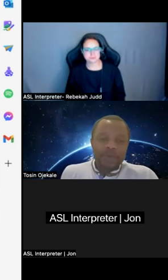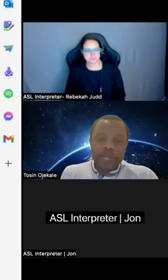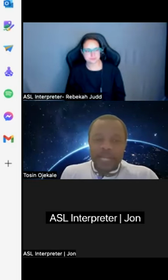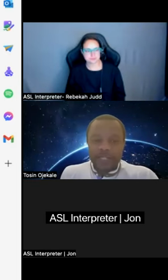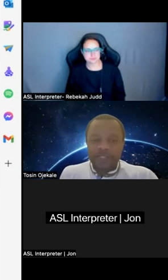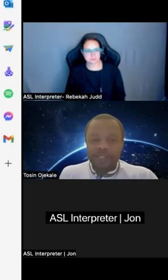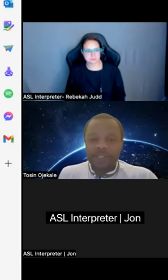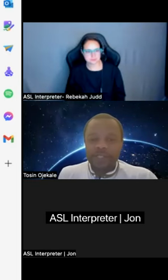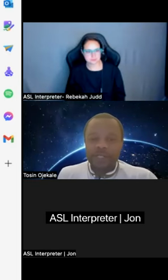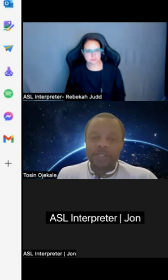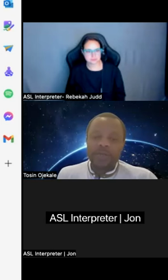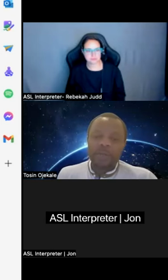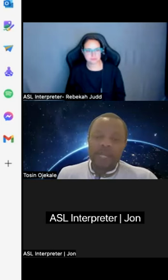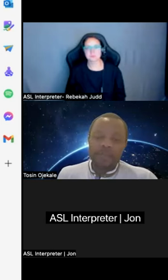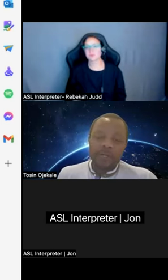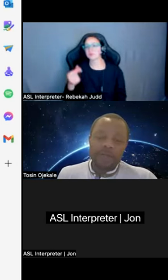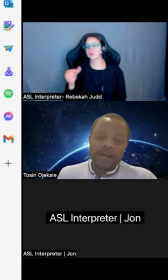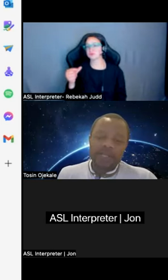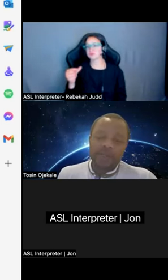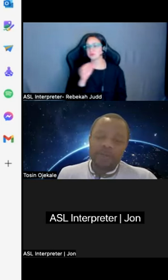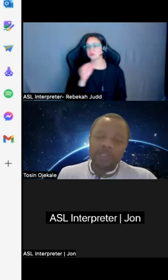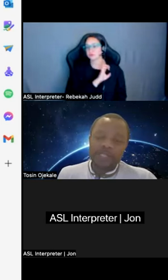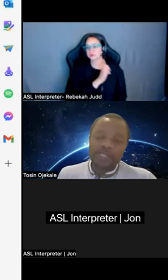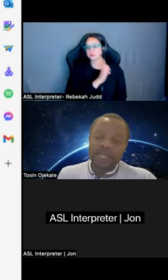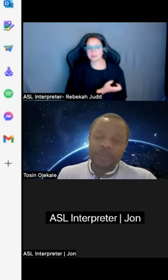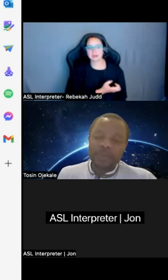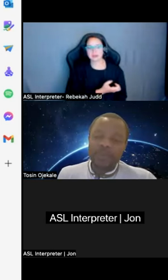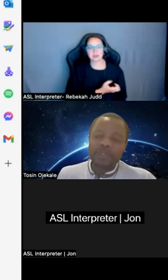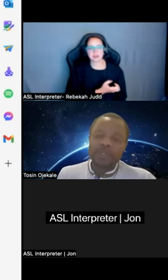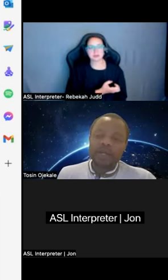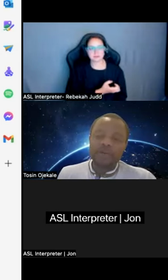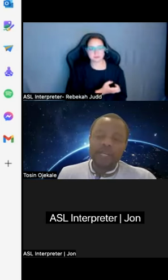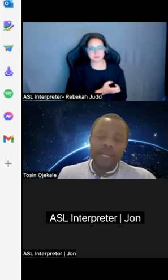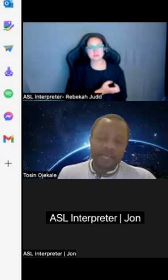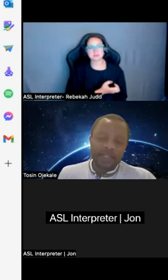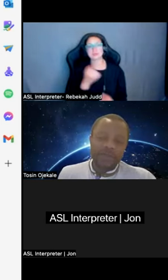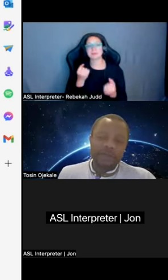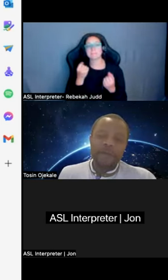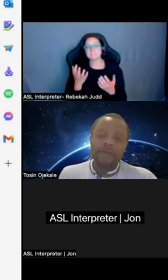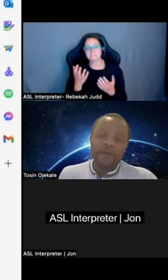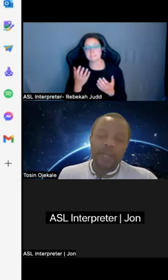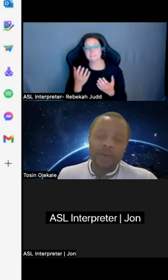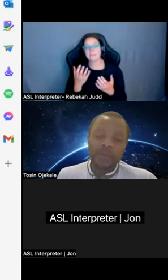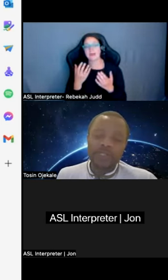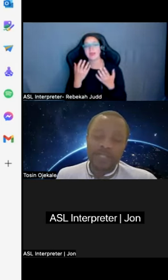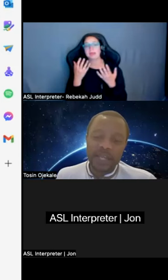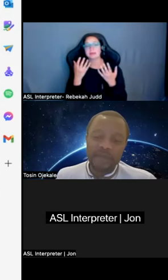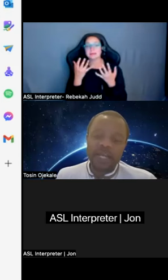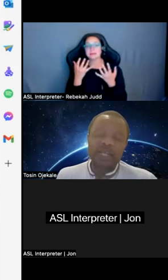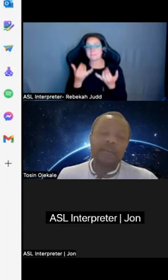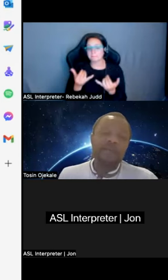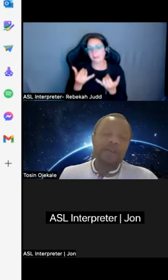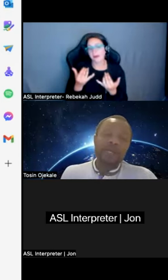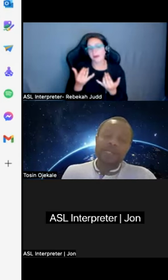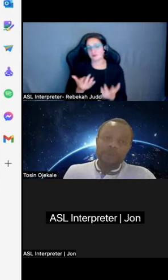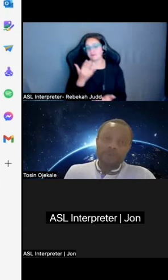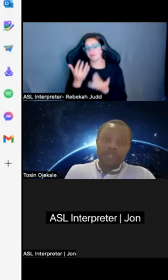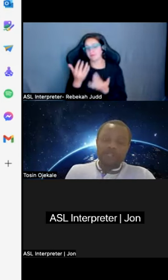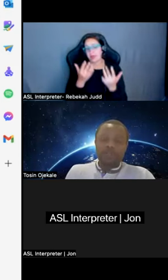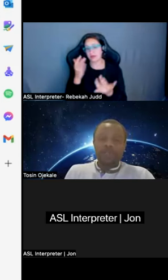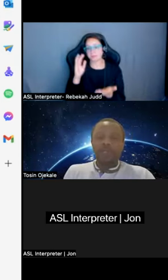So green energy. So many modern fire suppression systems use green energy for further cost saving and